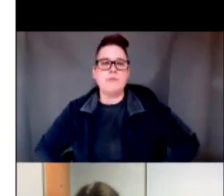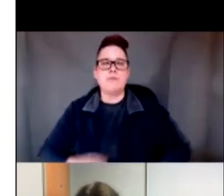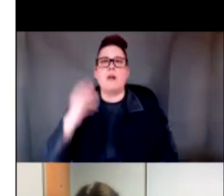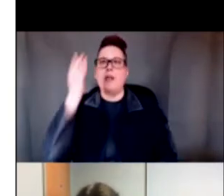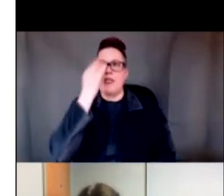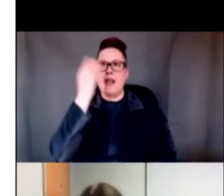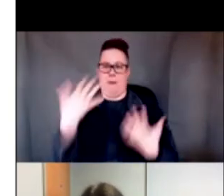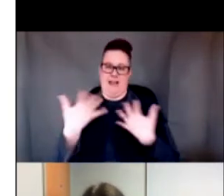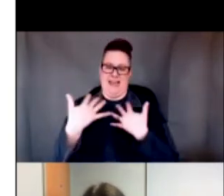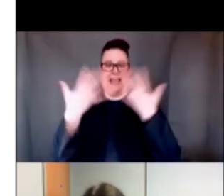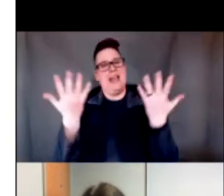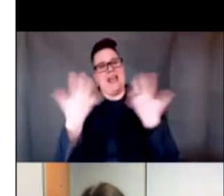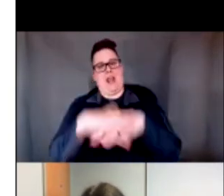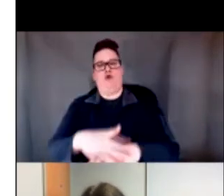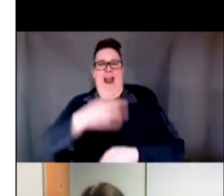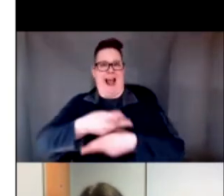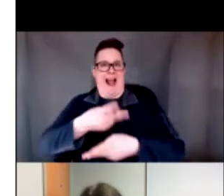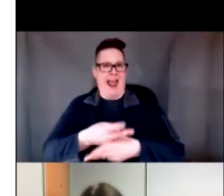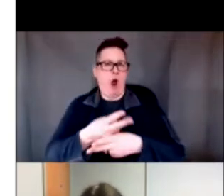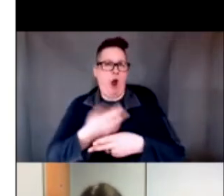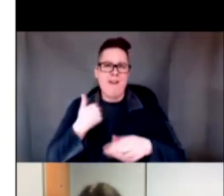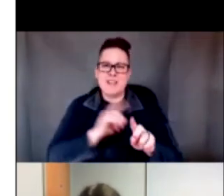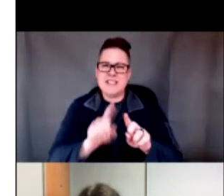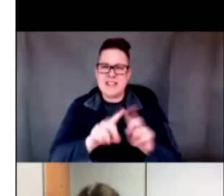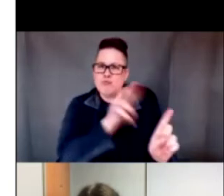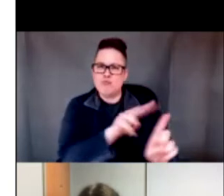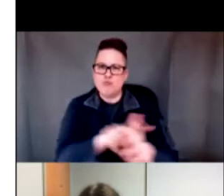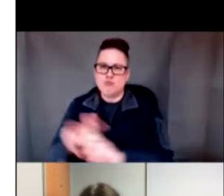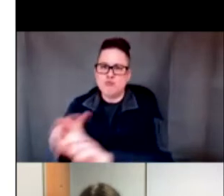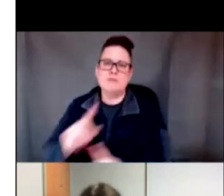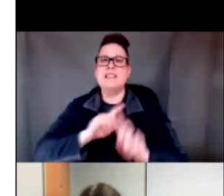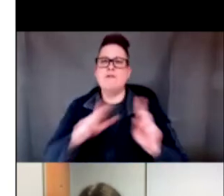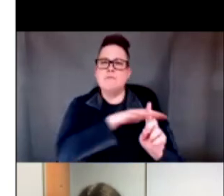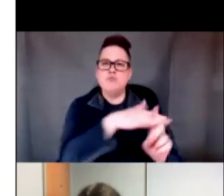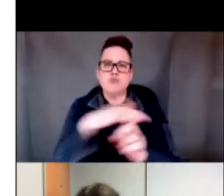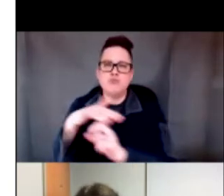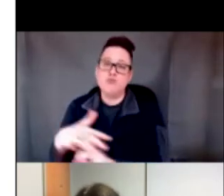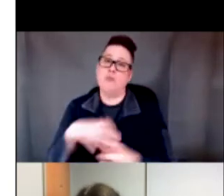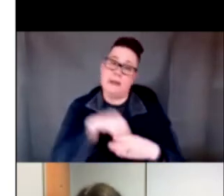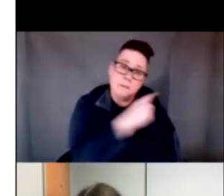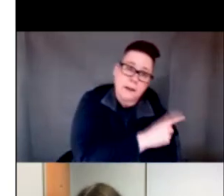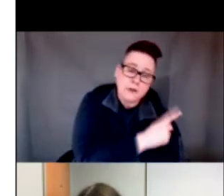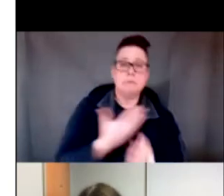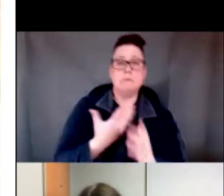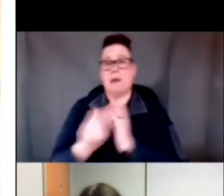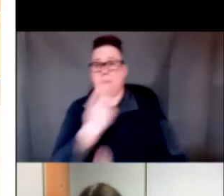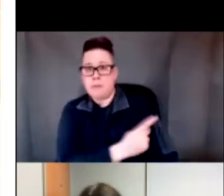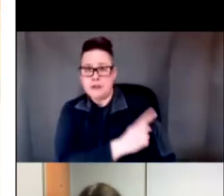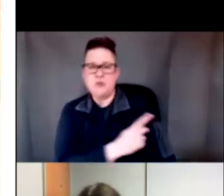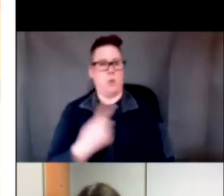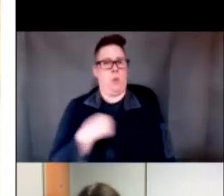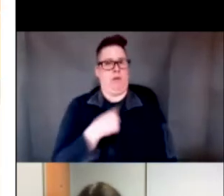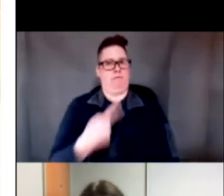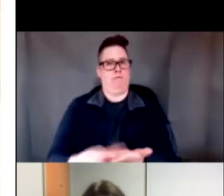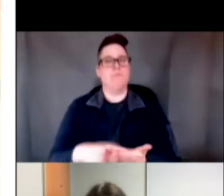about integrated care, it can be used in many different ways and in different contexts, inpatient and outpatient. But we're going to be just talking about